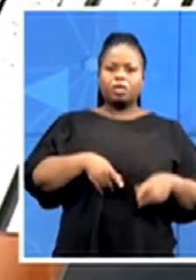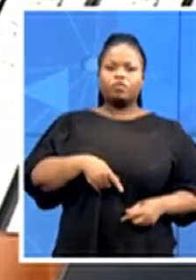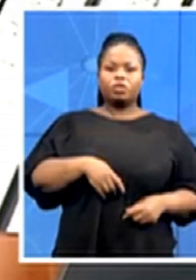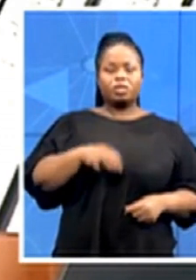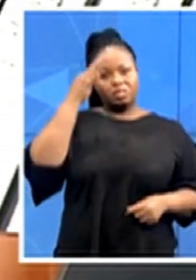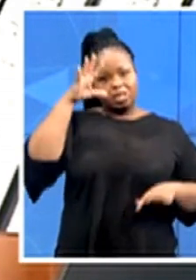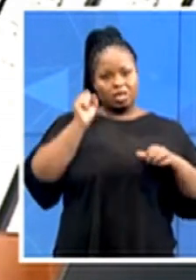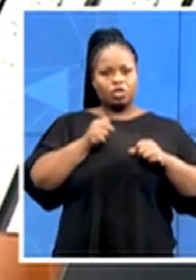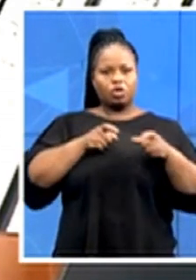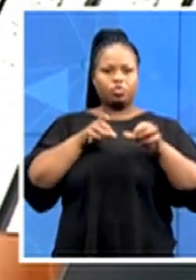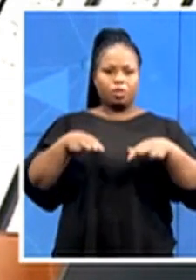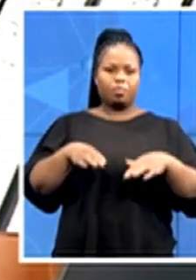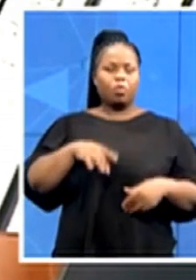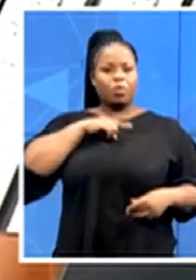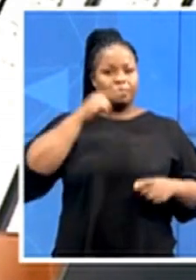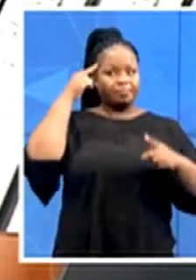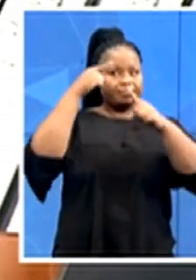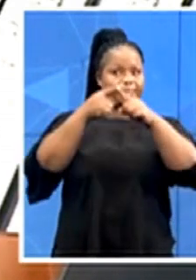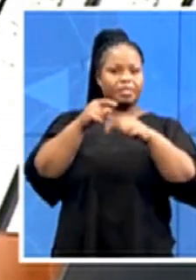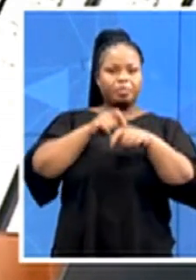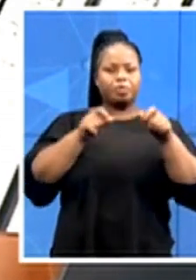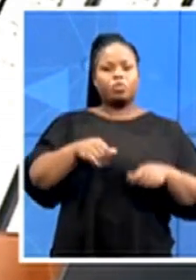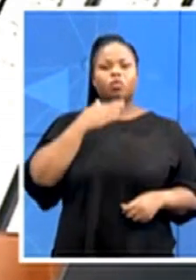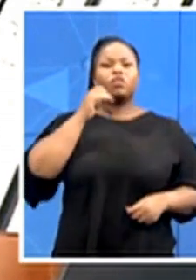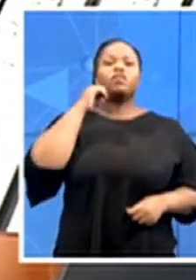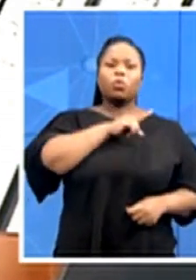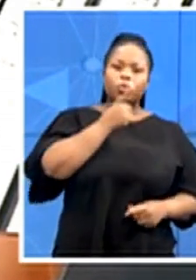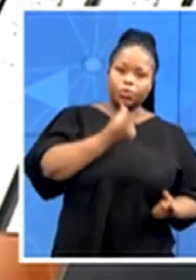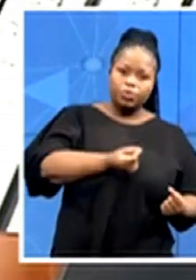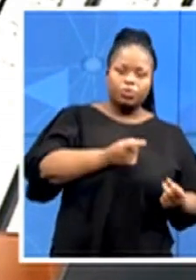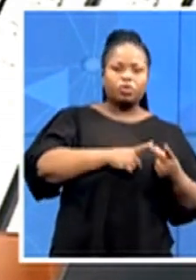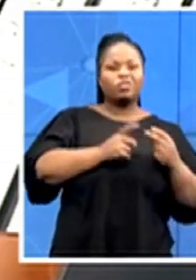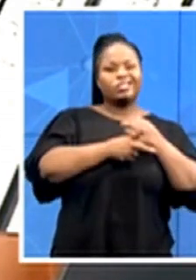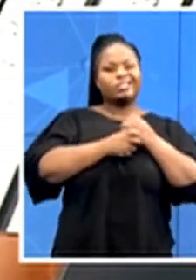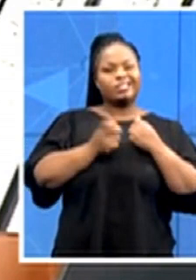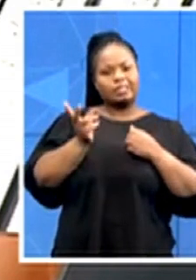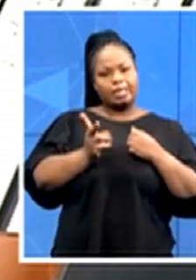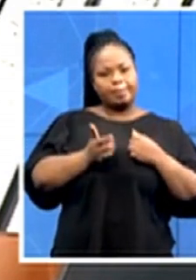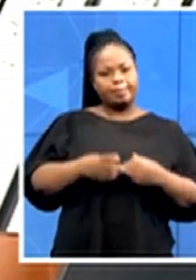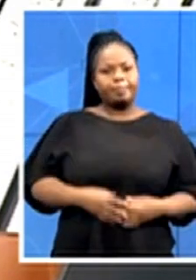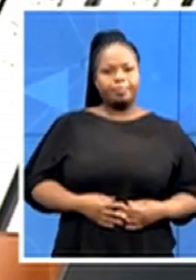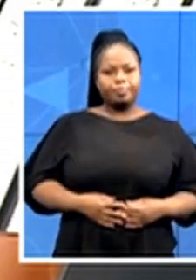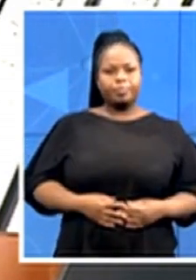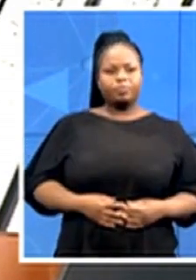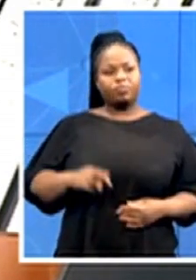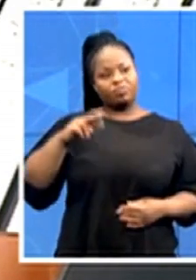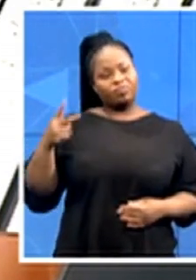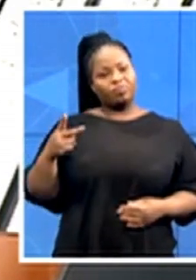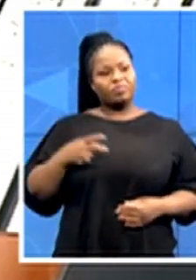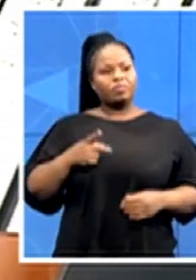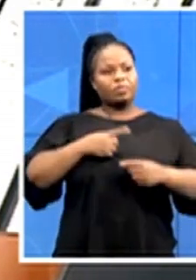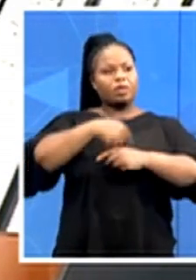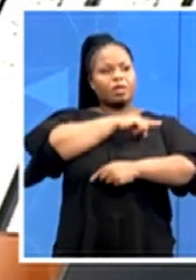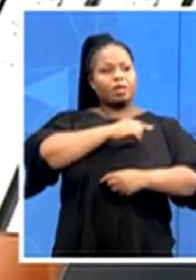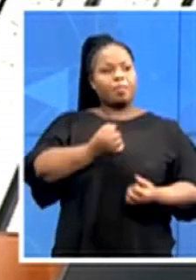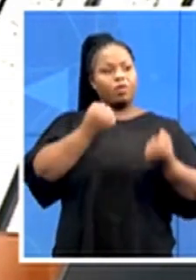the perpetrators of fraud and theft. Now, another set of powerful measures to prevent corruption and